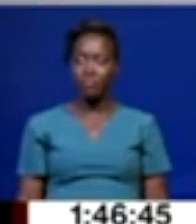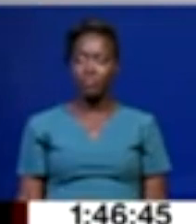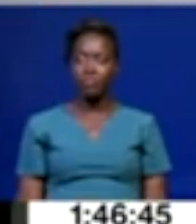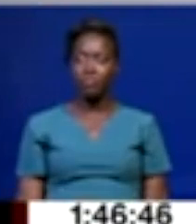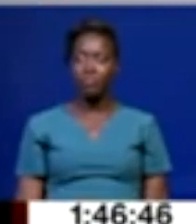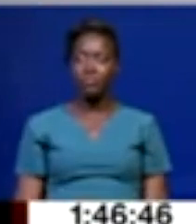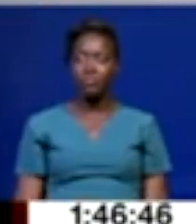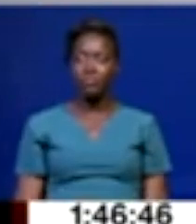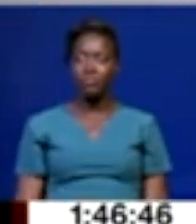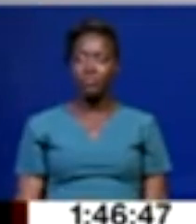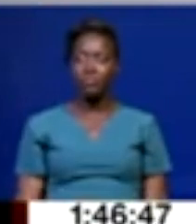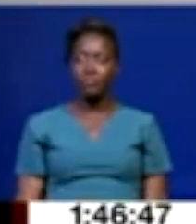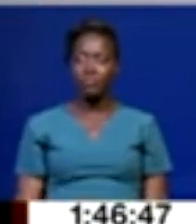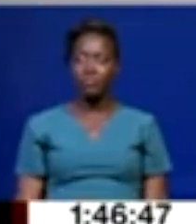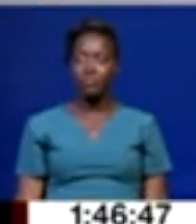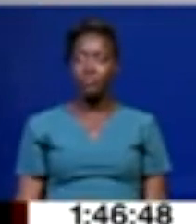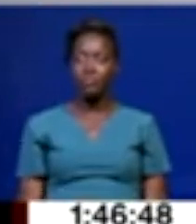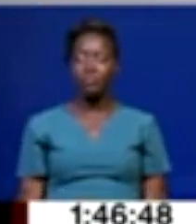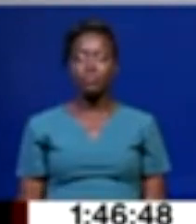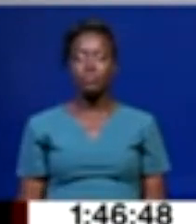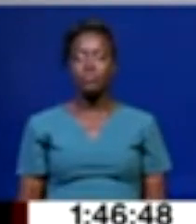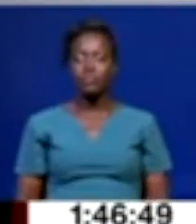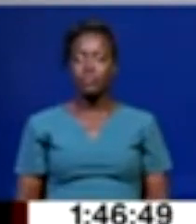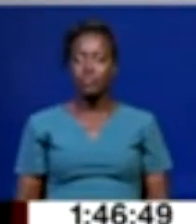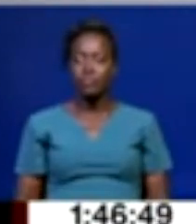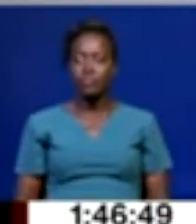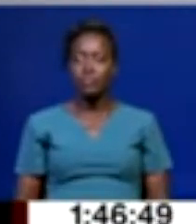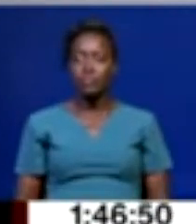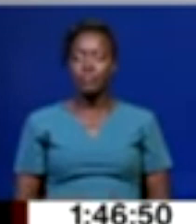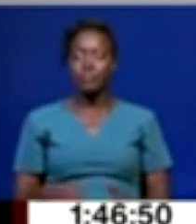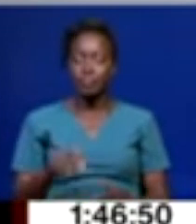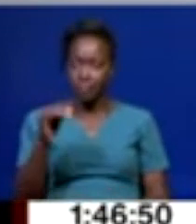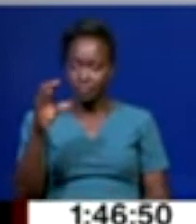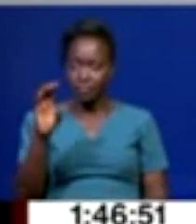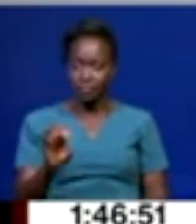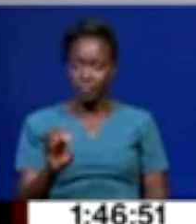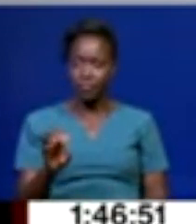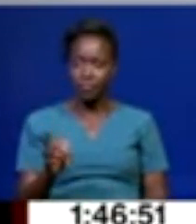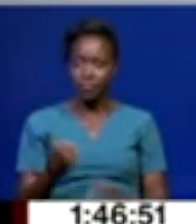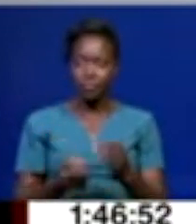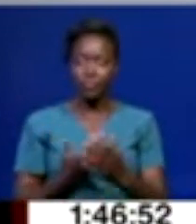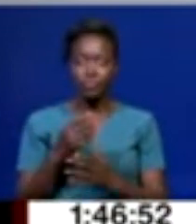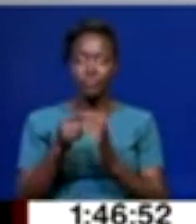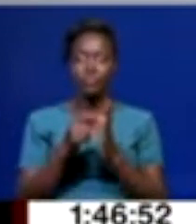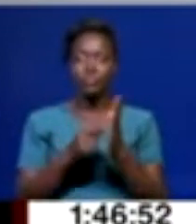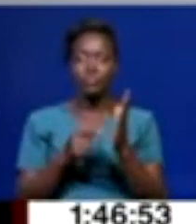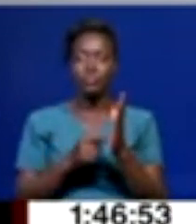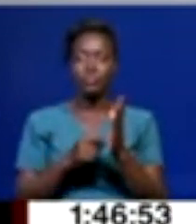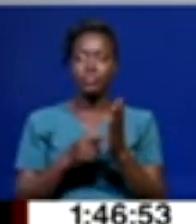Now, dairy-free vegan ice cream has been introduced in the Kenyan market, targeting a growing list of consumers who